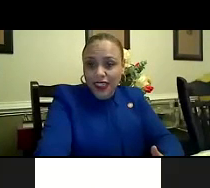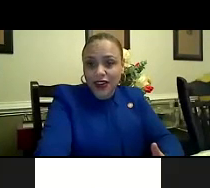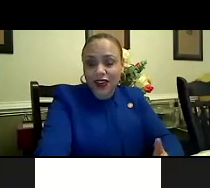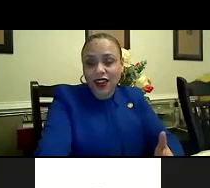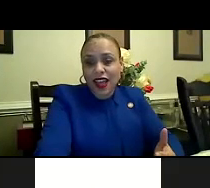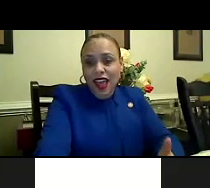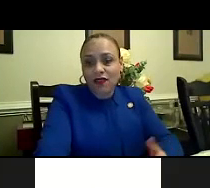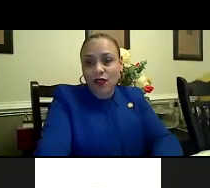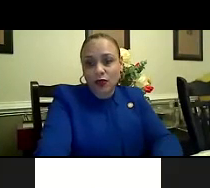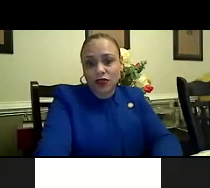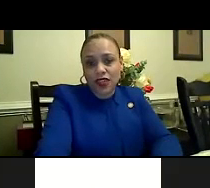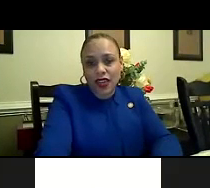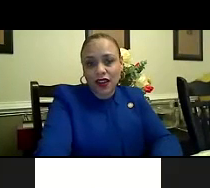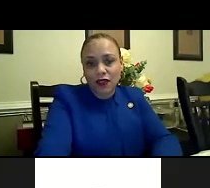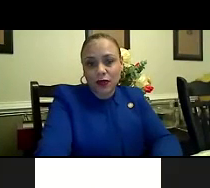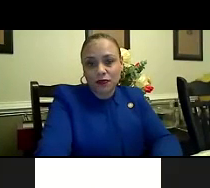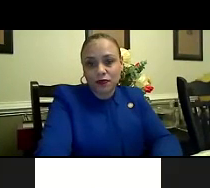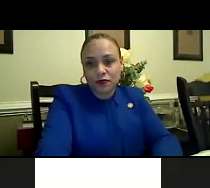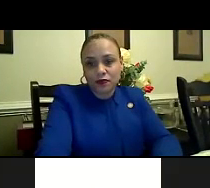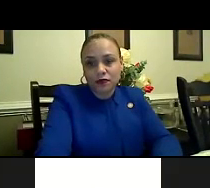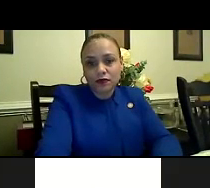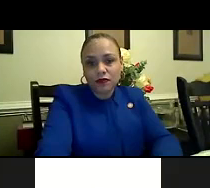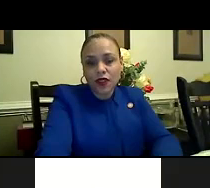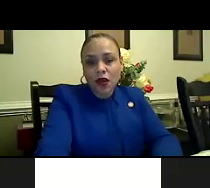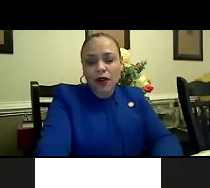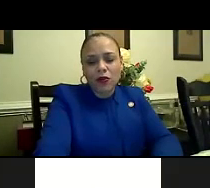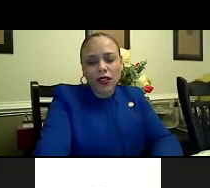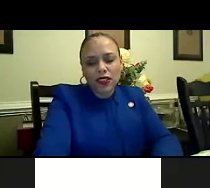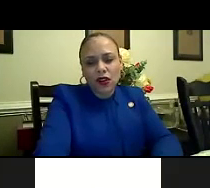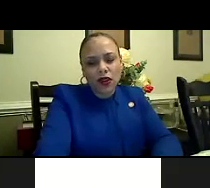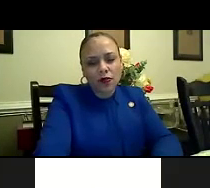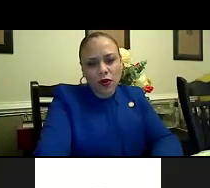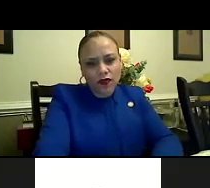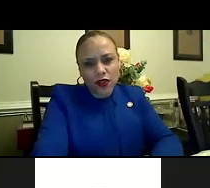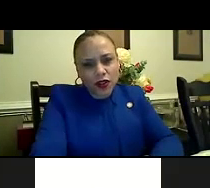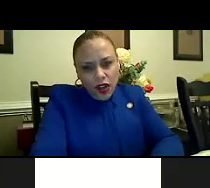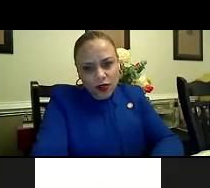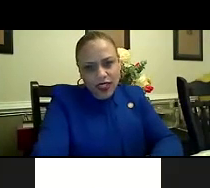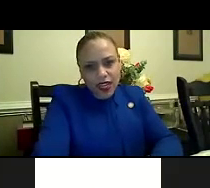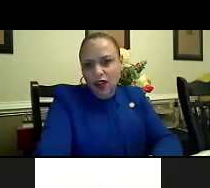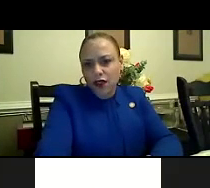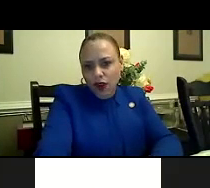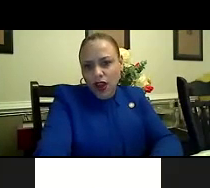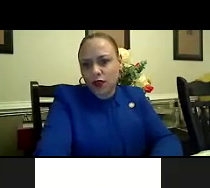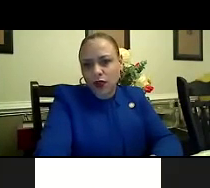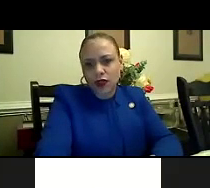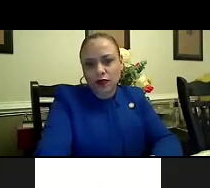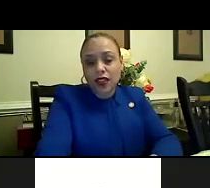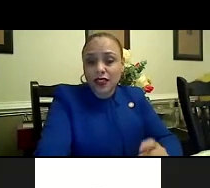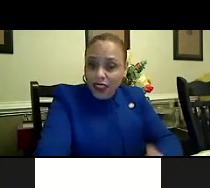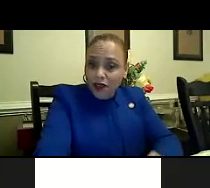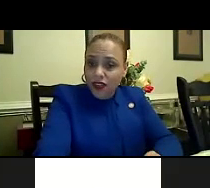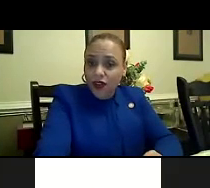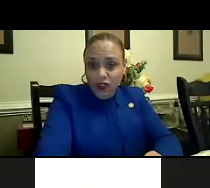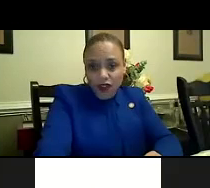state senator, and former lieutenant governor. But what's so important for you to know is that Governor Ralph Northam,